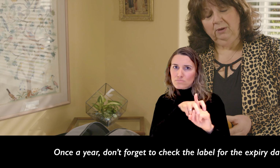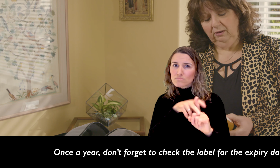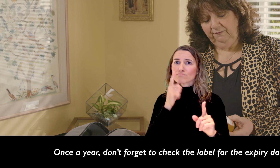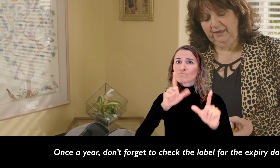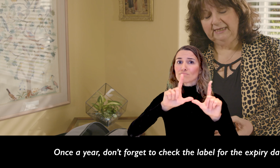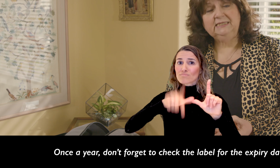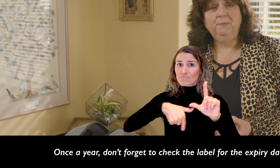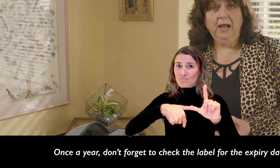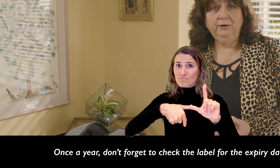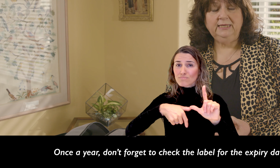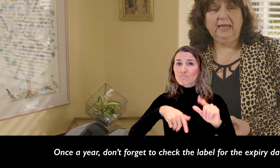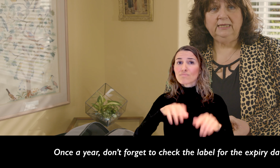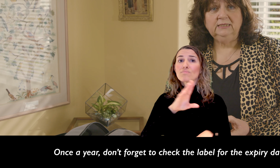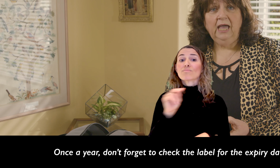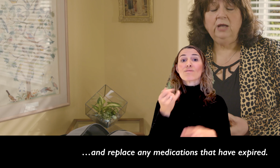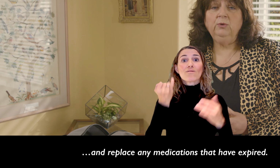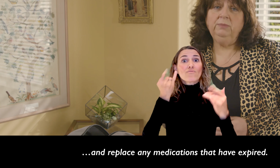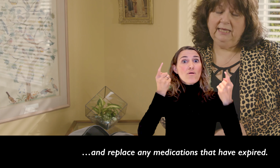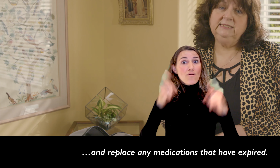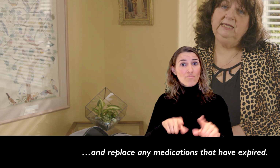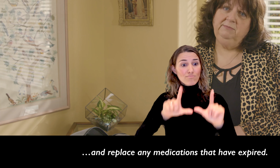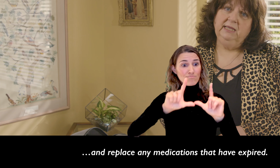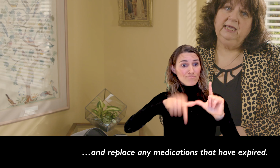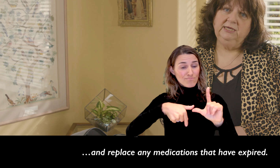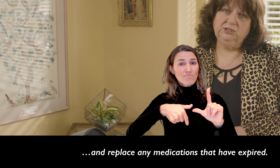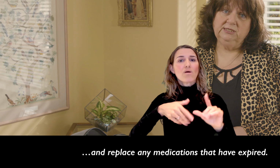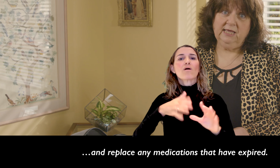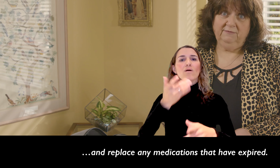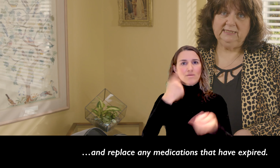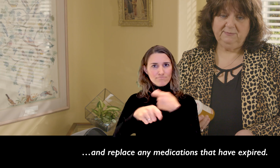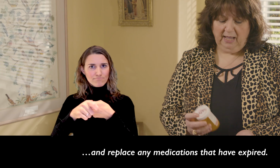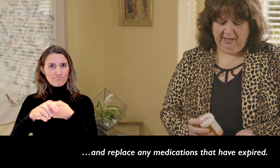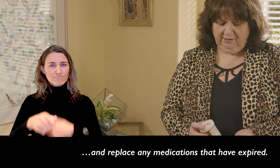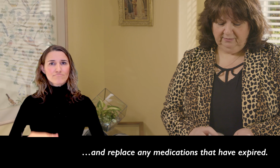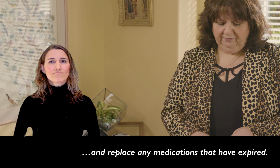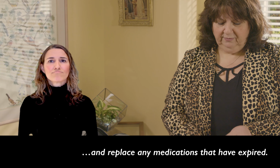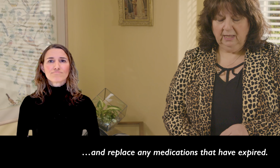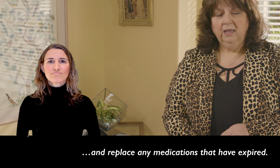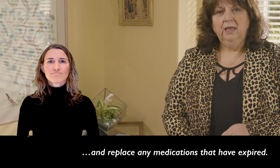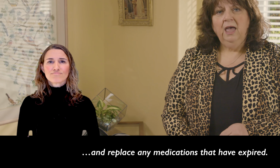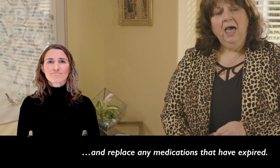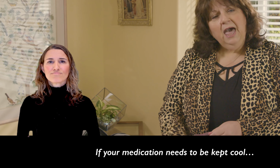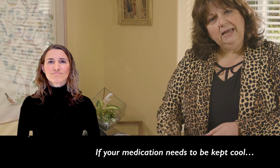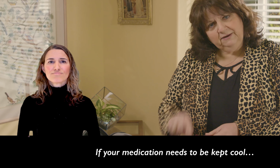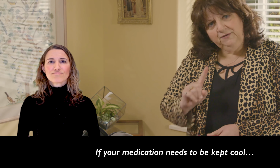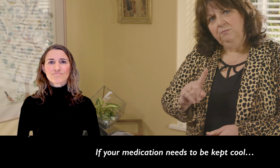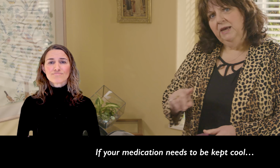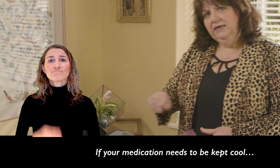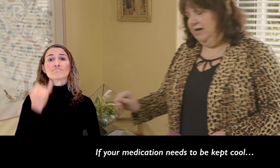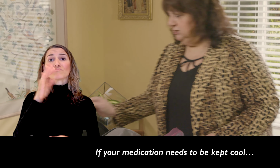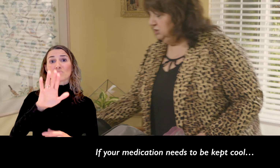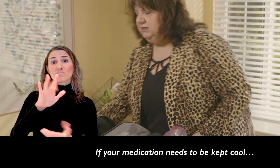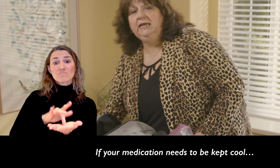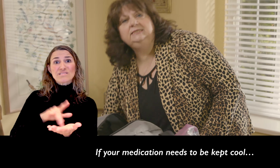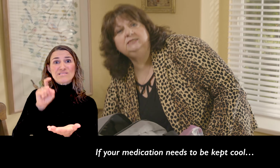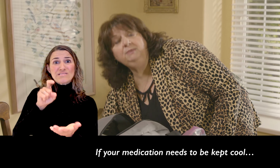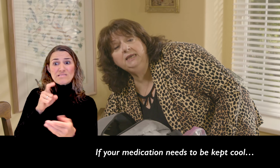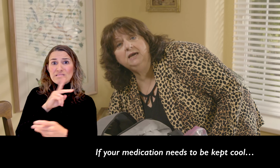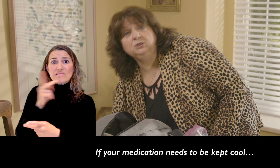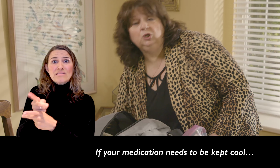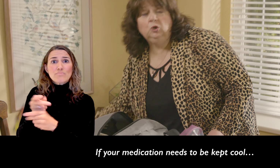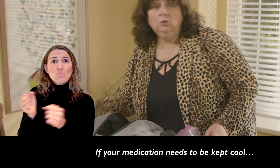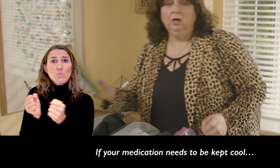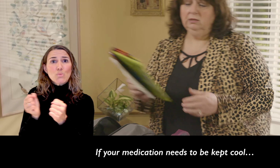the label for the expiry date and replace any medications that have expired. And if your medication needs